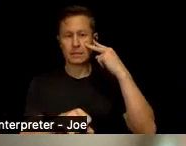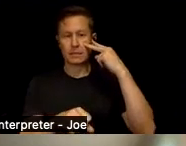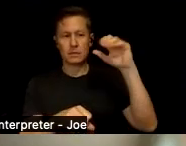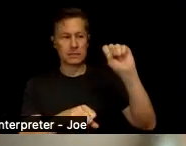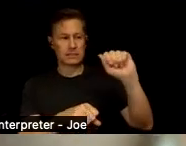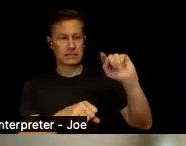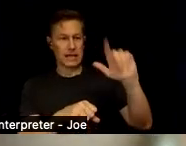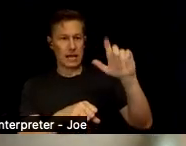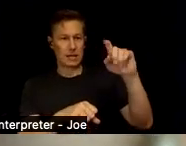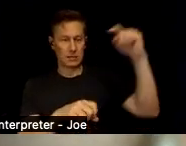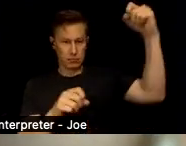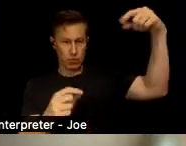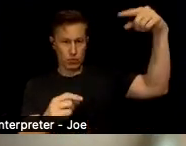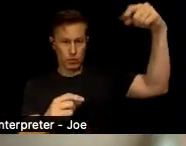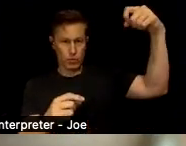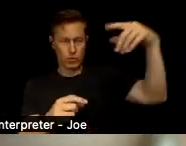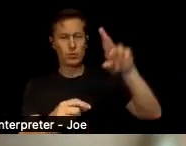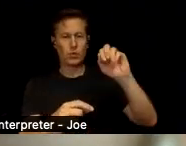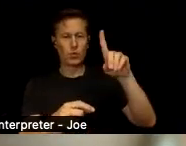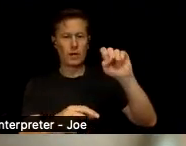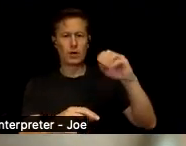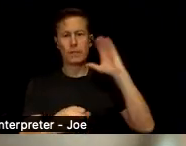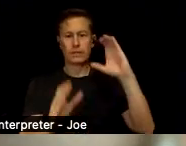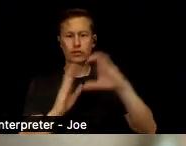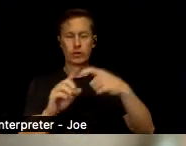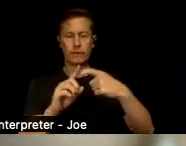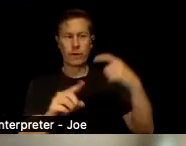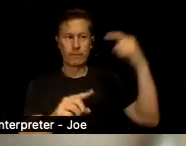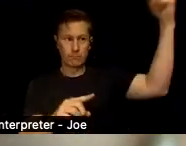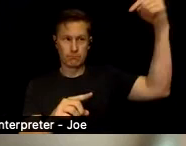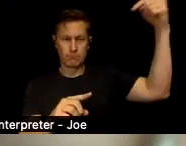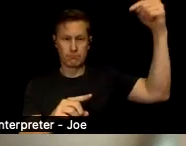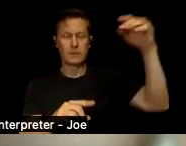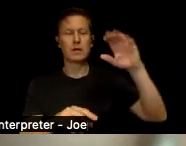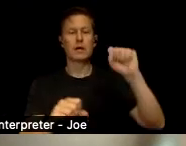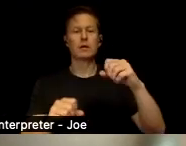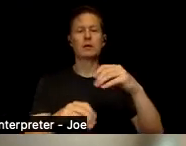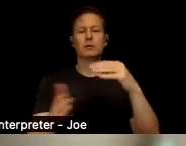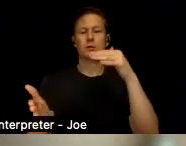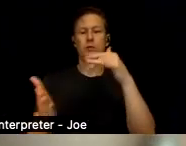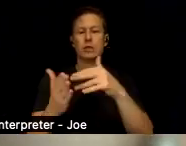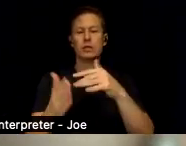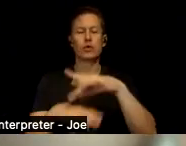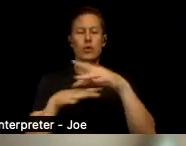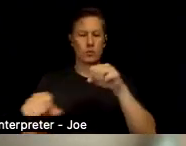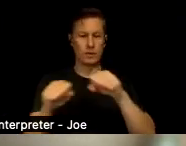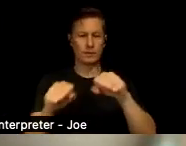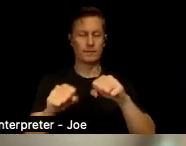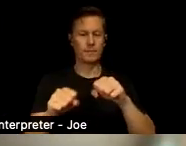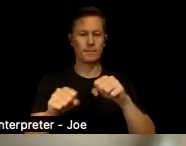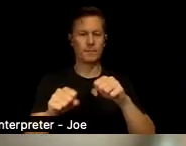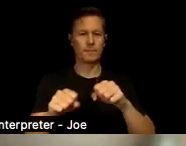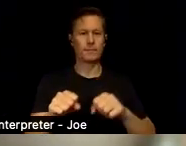radar images from satellites to study earthquake deformation. So the upper panel shows what's called the